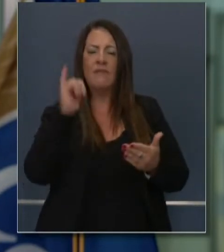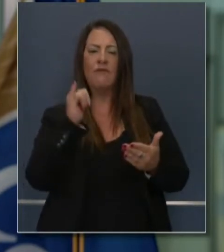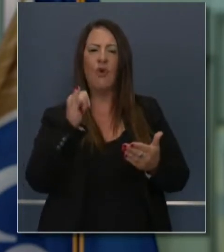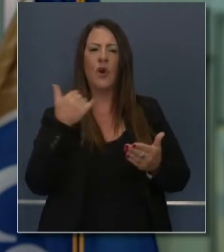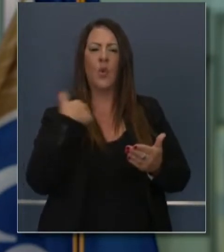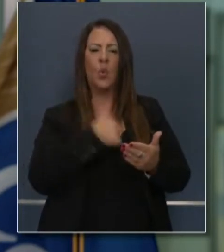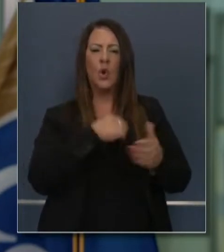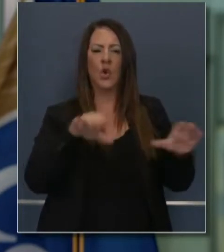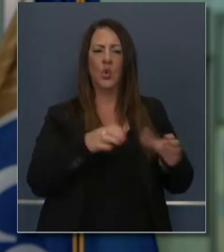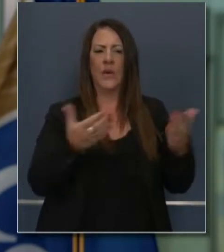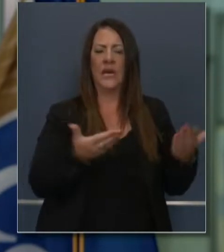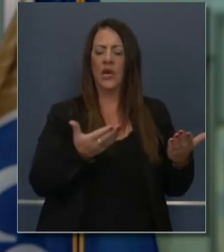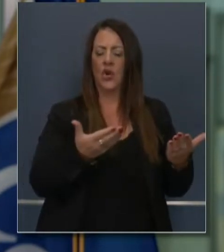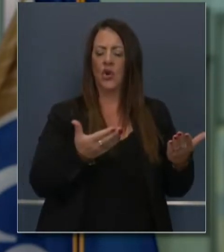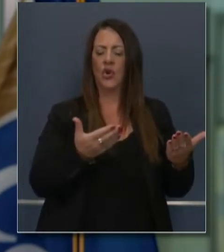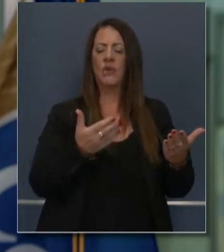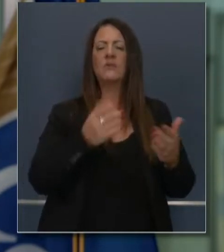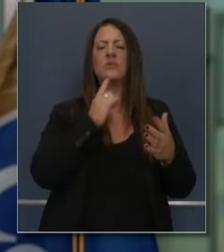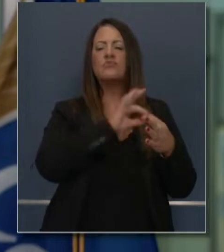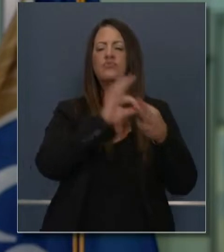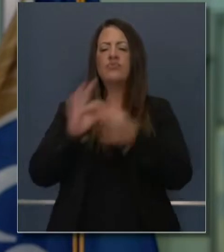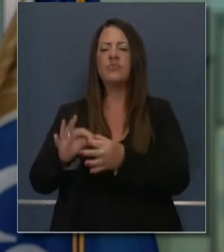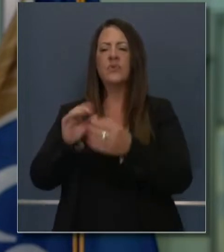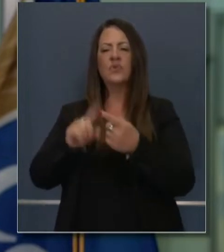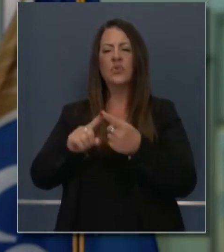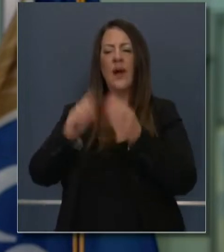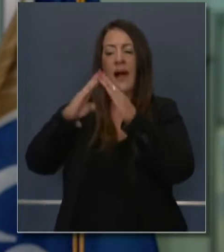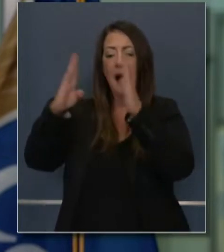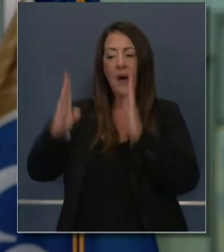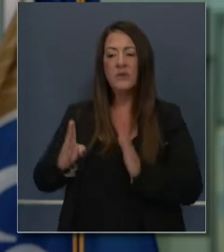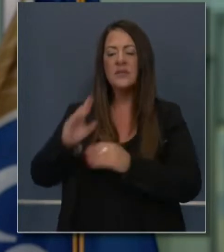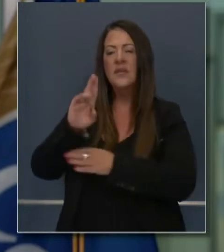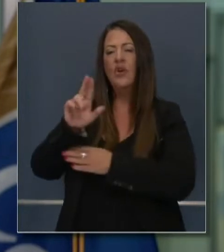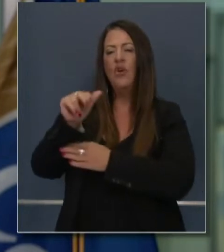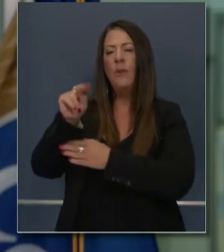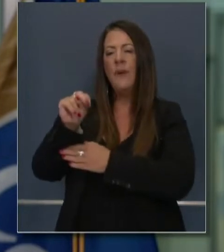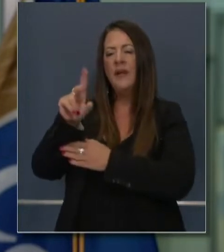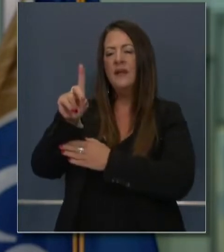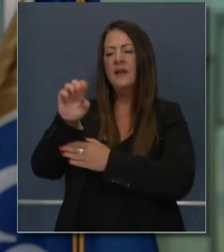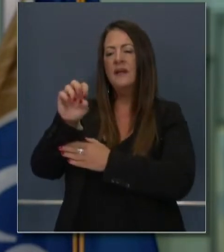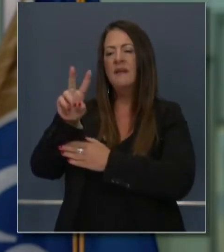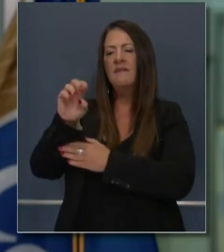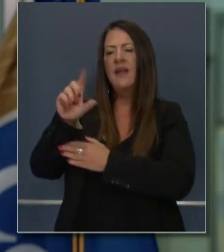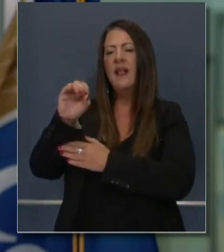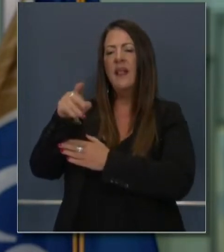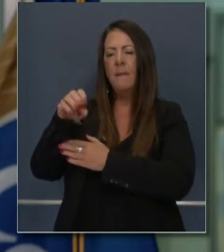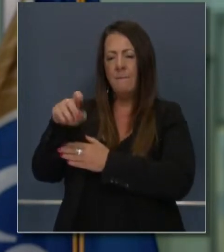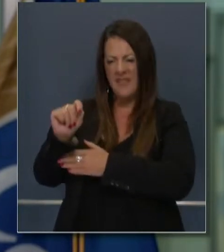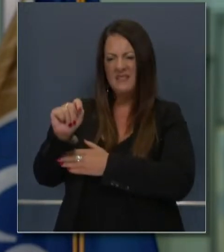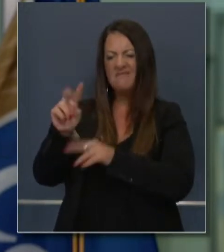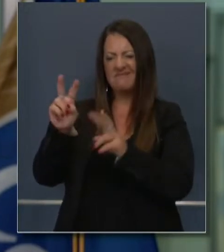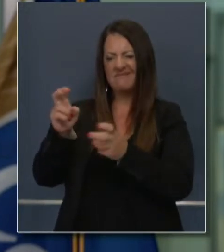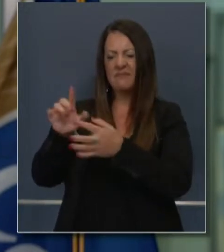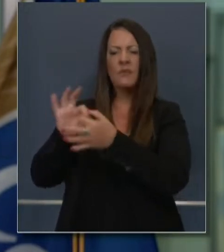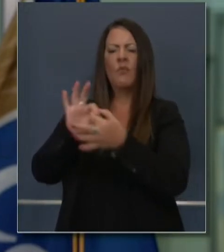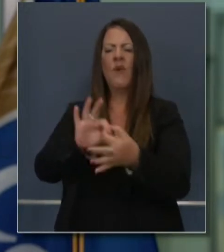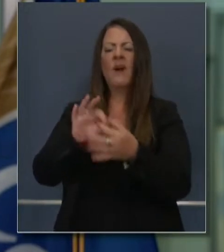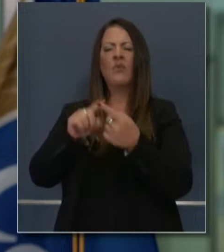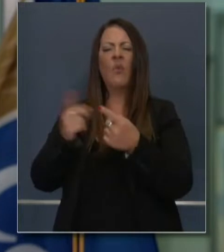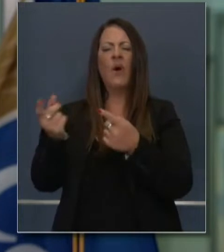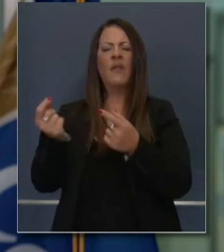in relationship to what housing and urban development has done, in relationship to what the